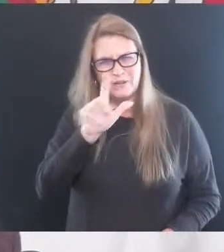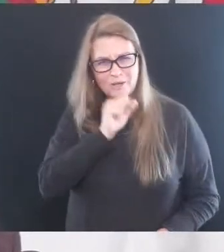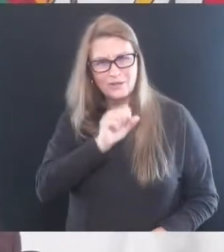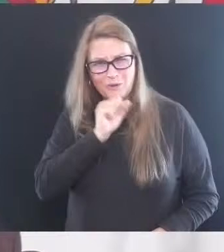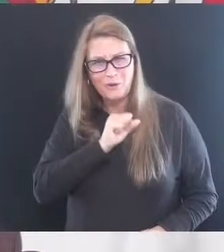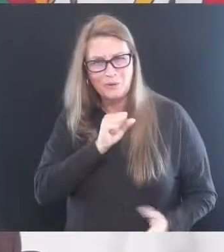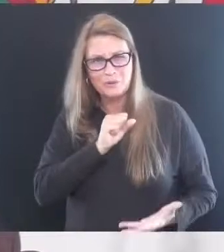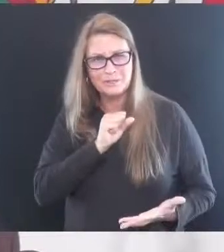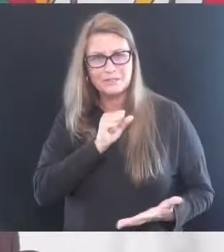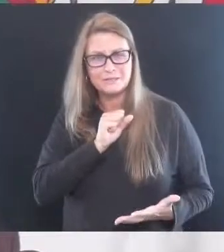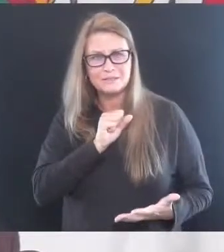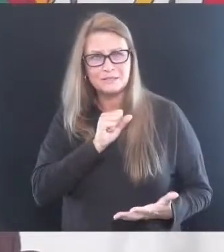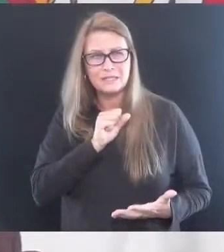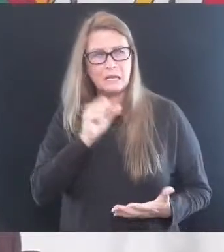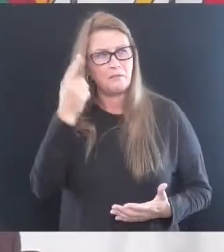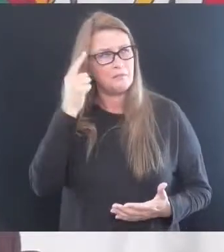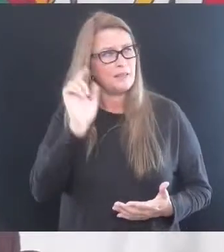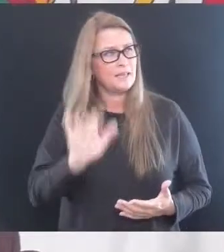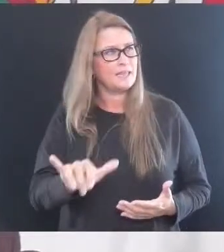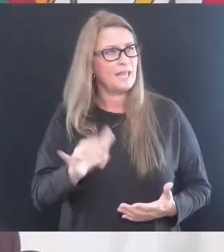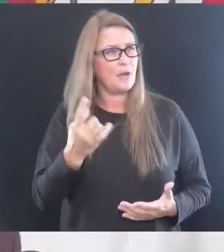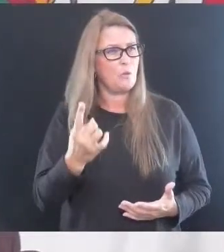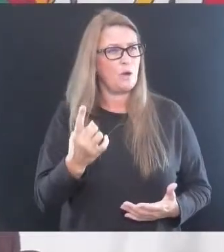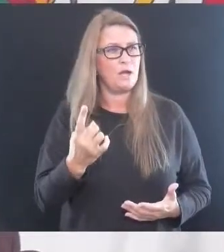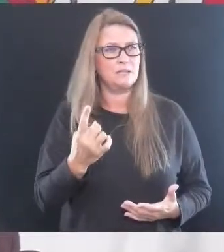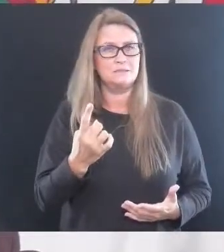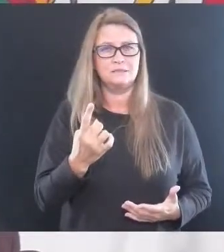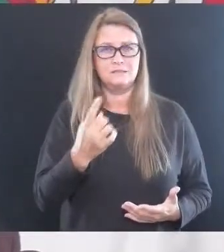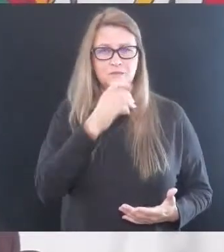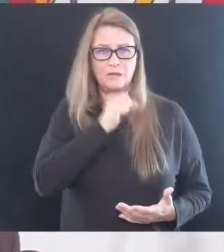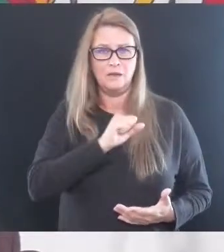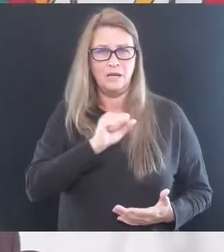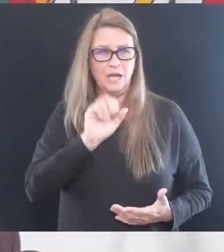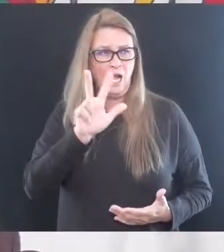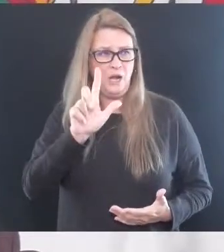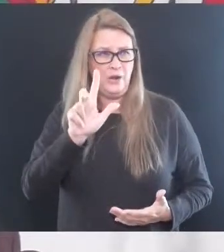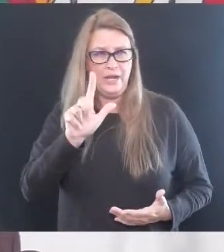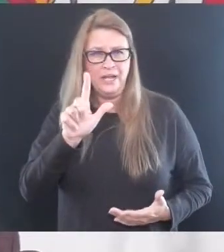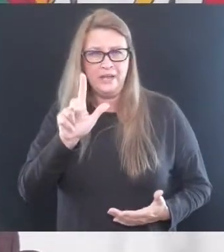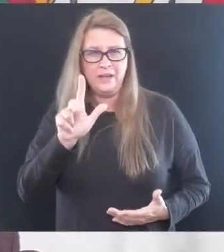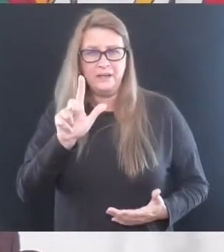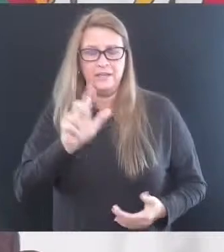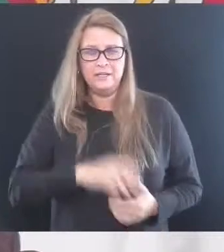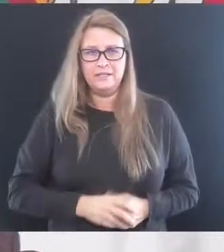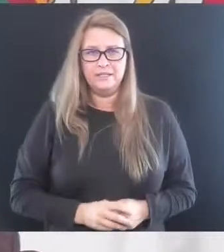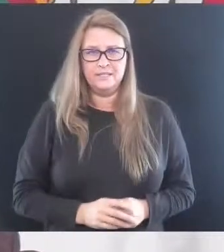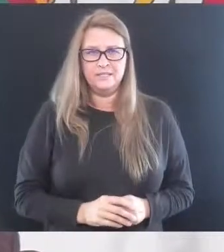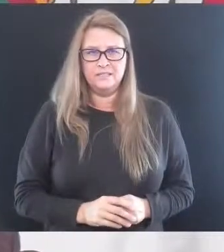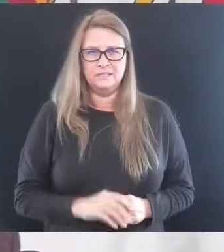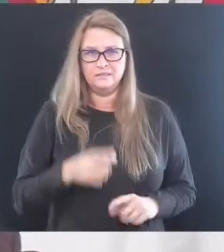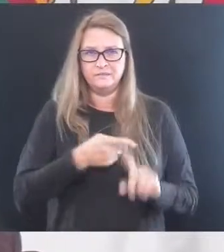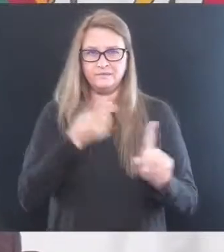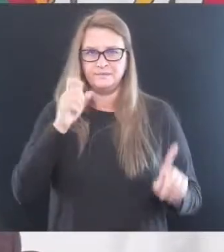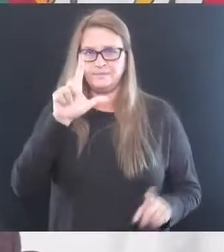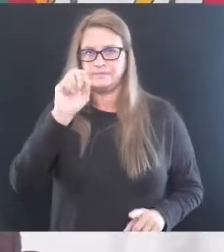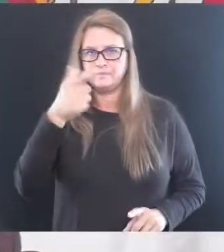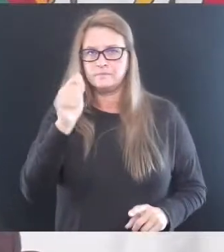think. I think that was the last person, or one of the last people that we read from Logan,